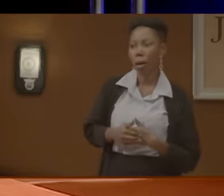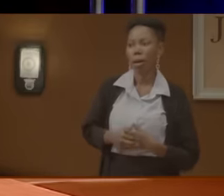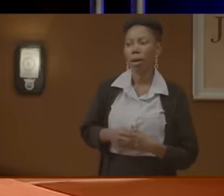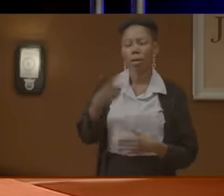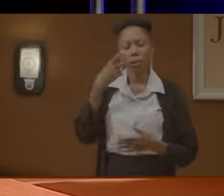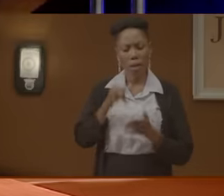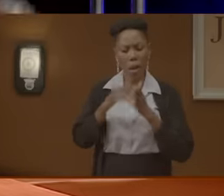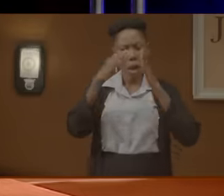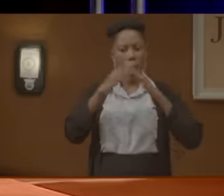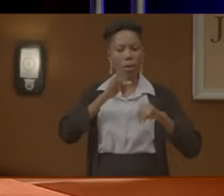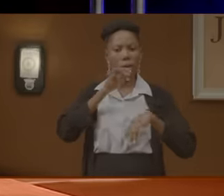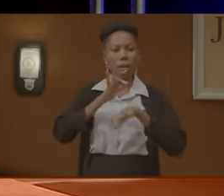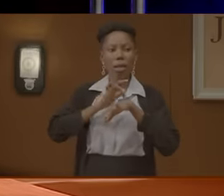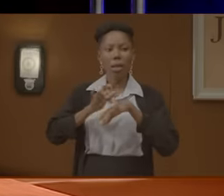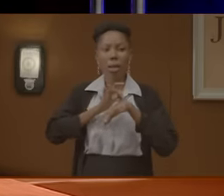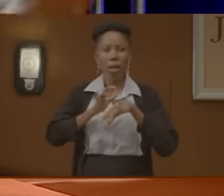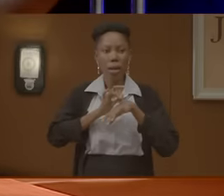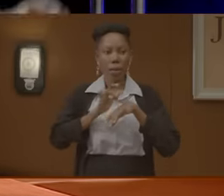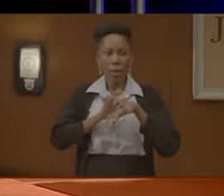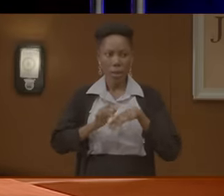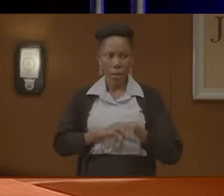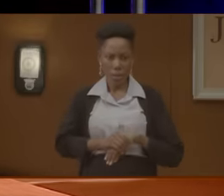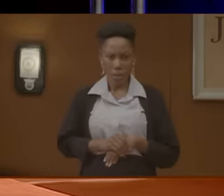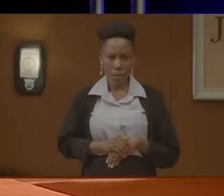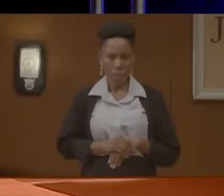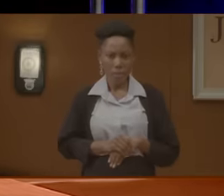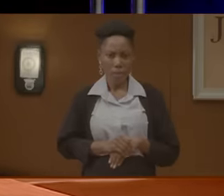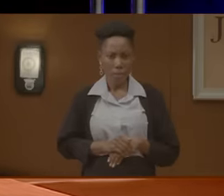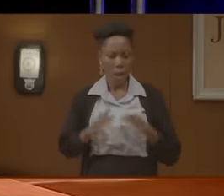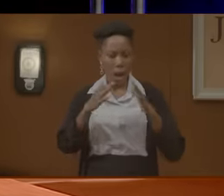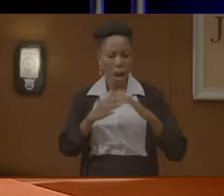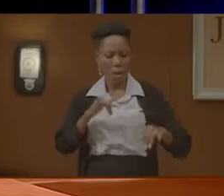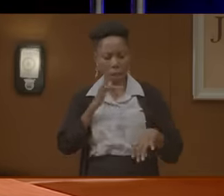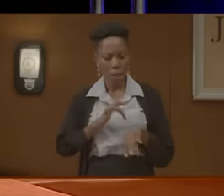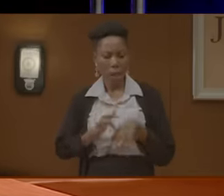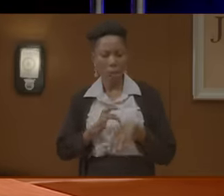it is very empty. They? Empty. Okay.